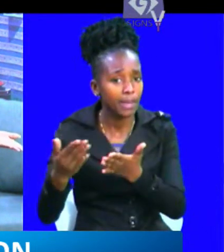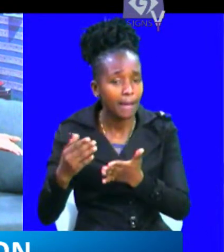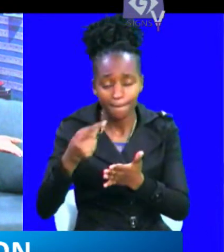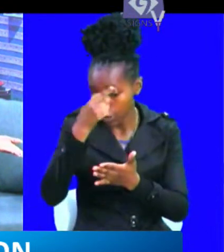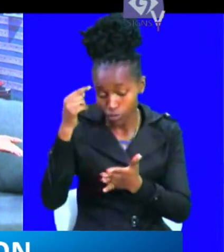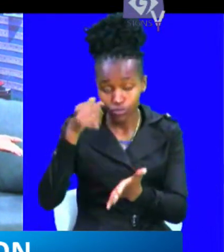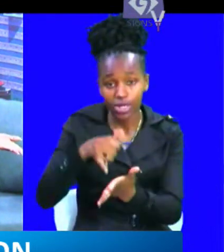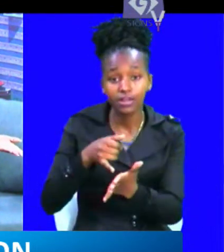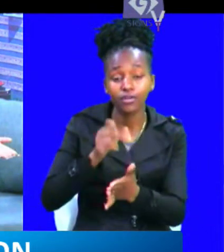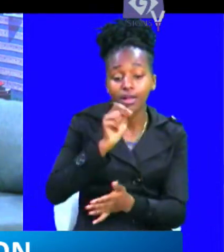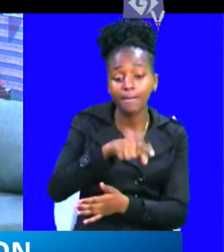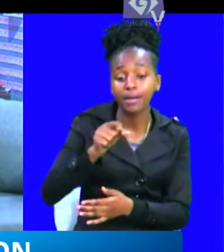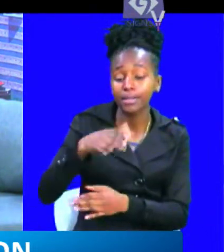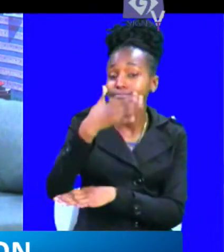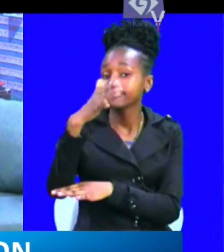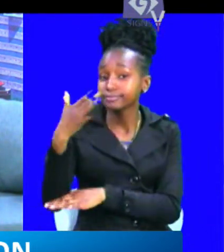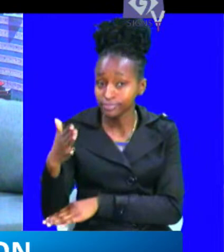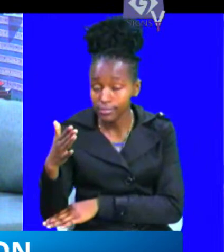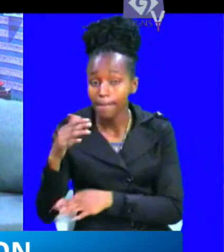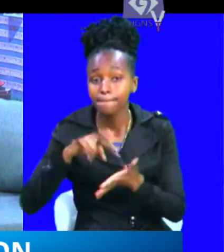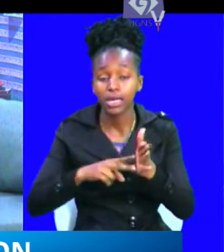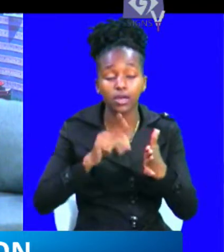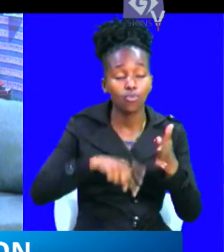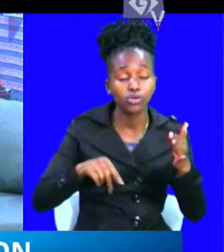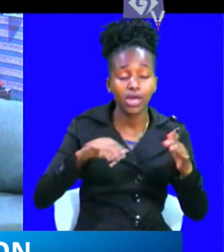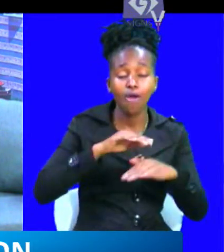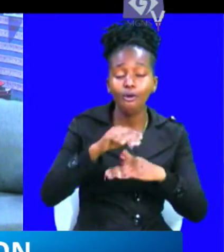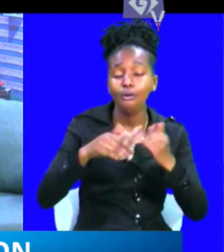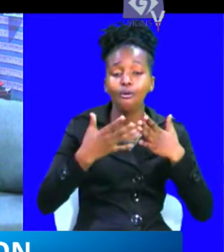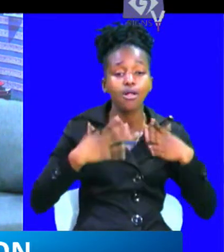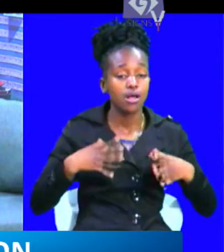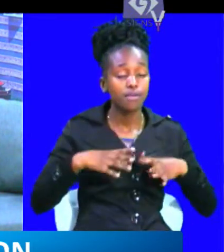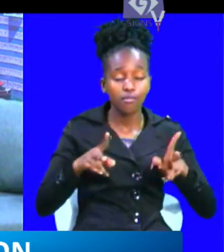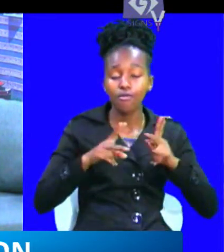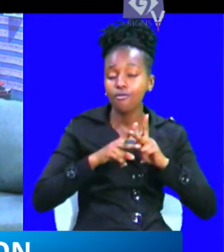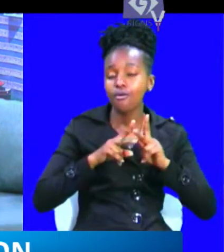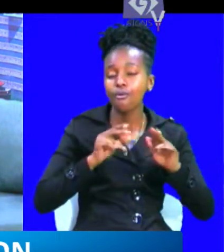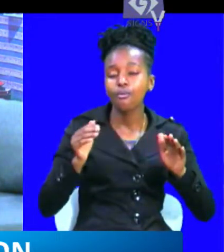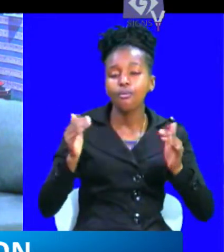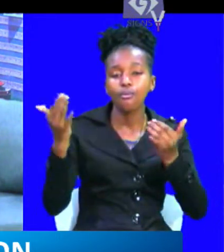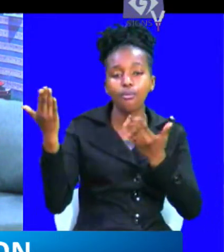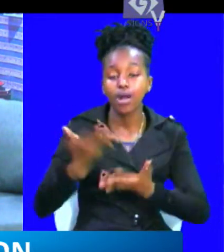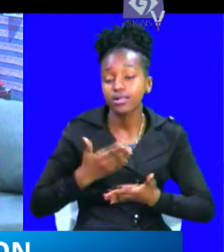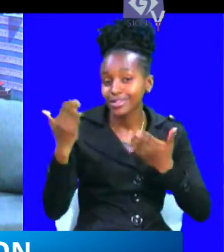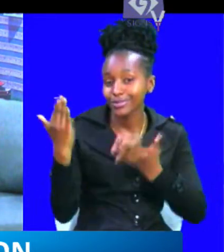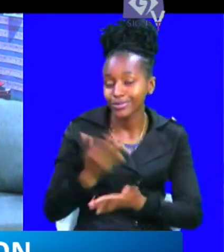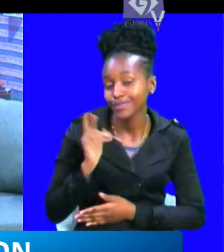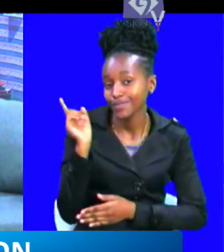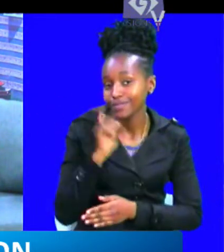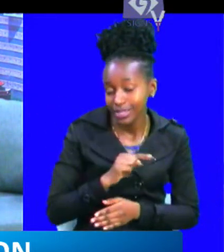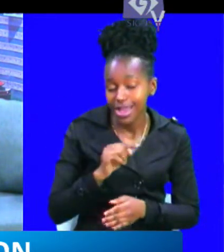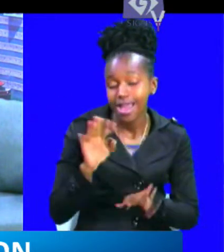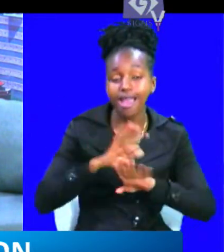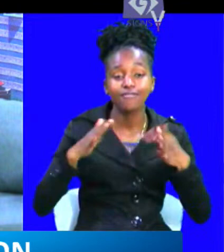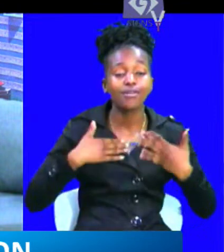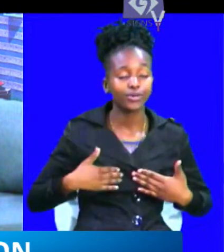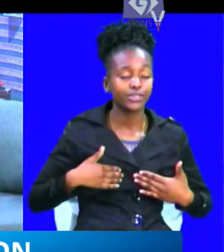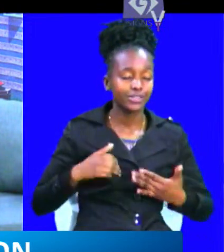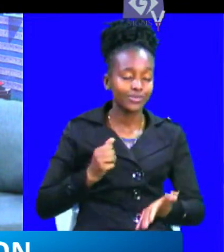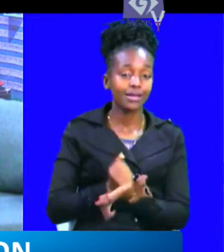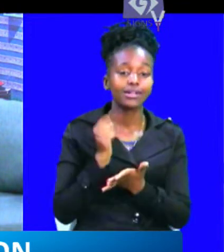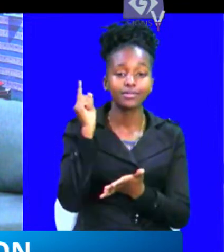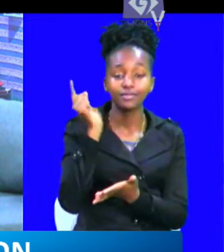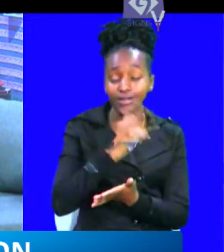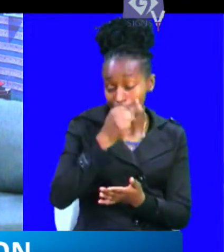the trees. Yes. Yeah. So everybody is very much welcome. Everybody will be touched, and this